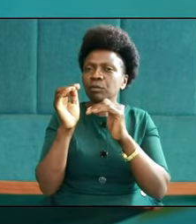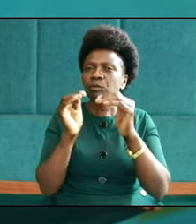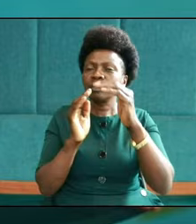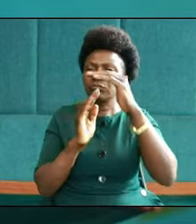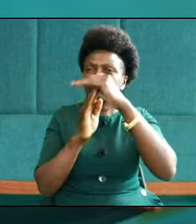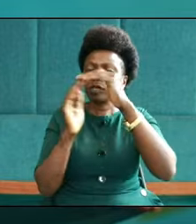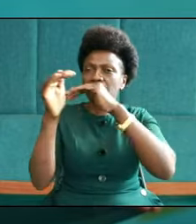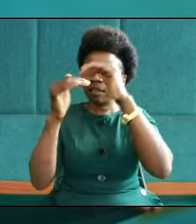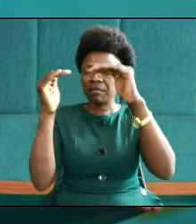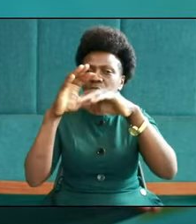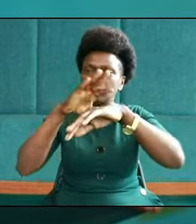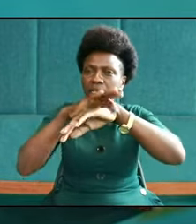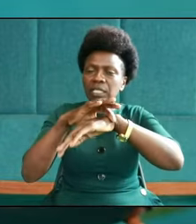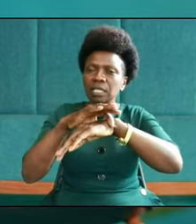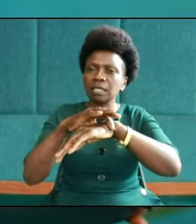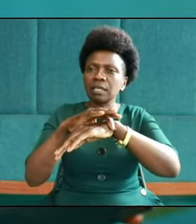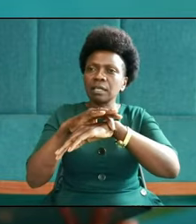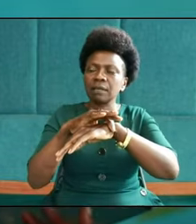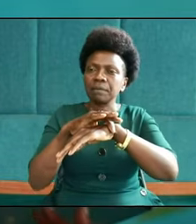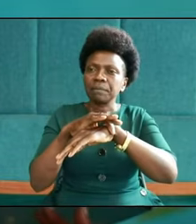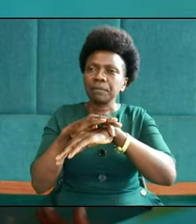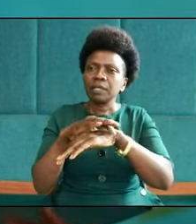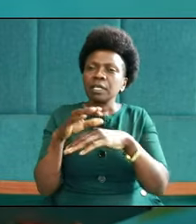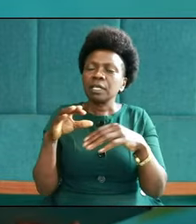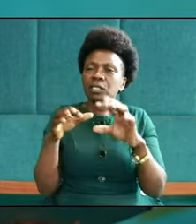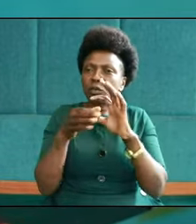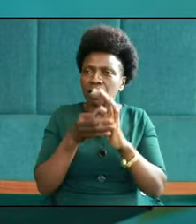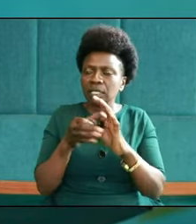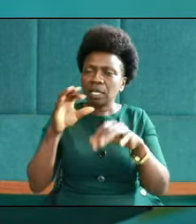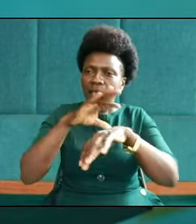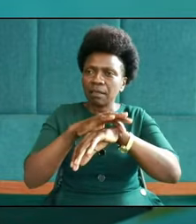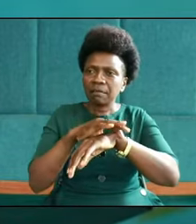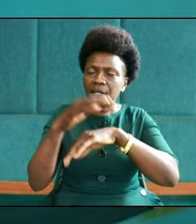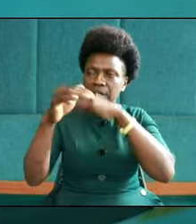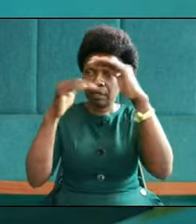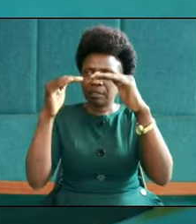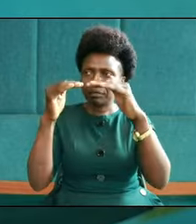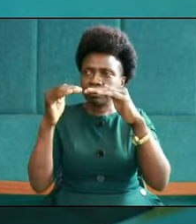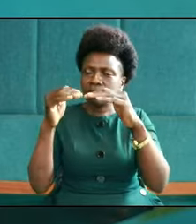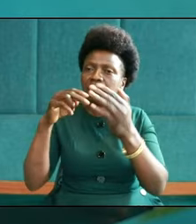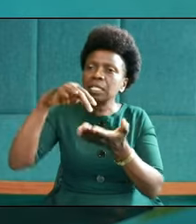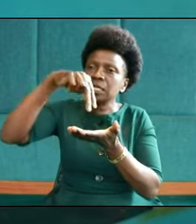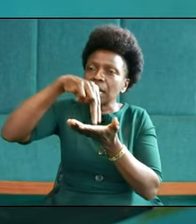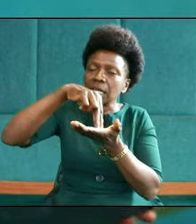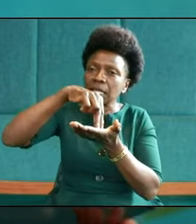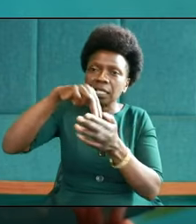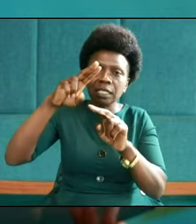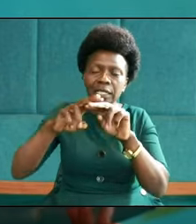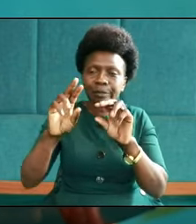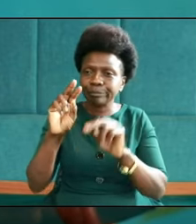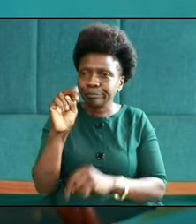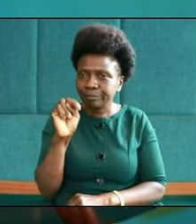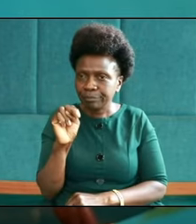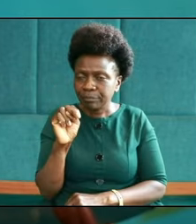earth. And our God is standing, not sitting, standing on top of the